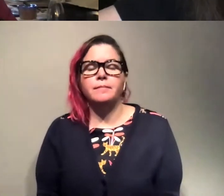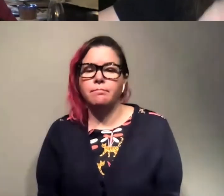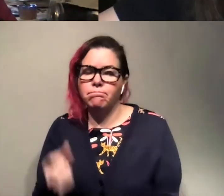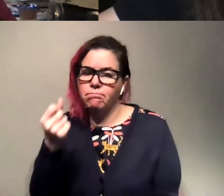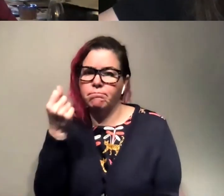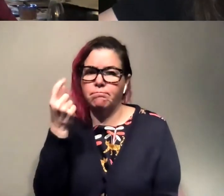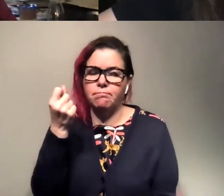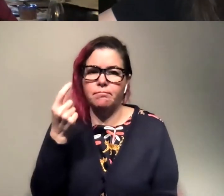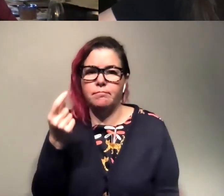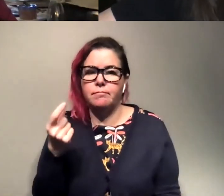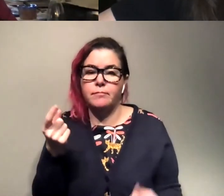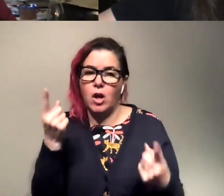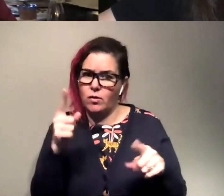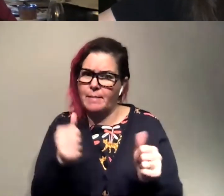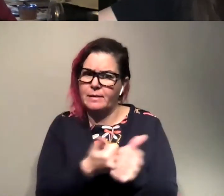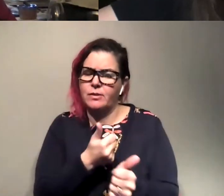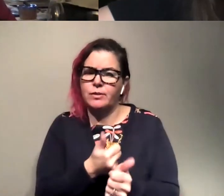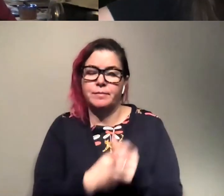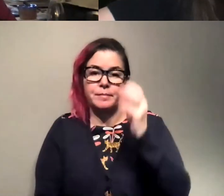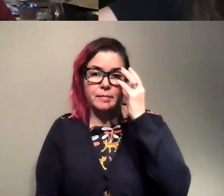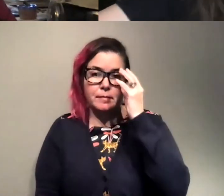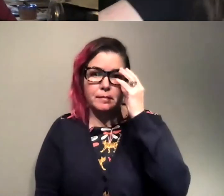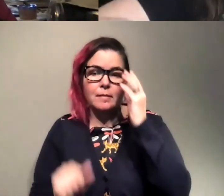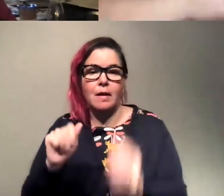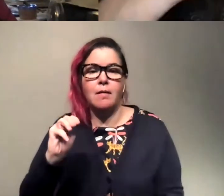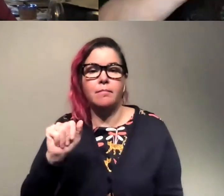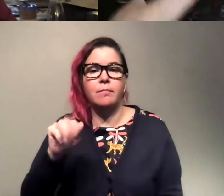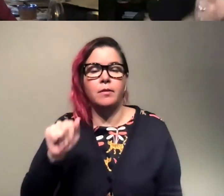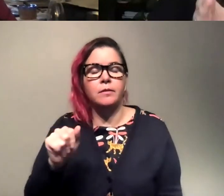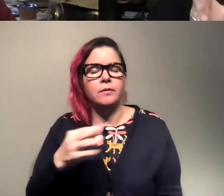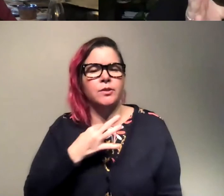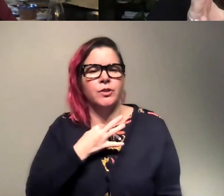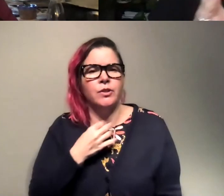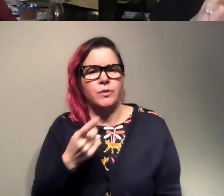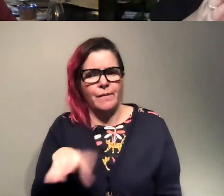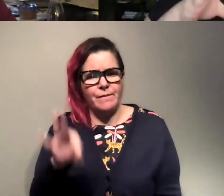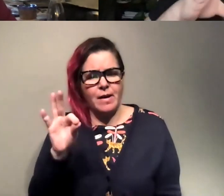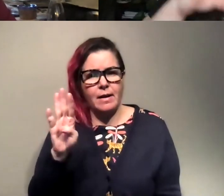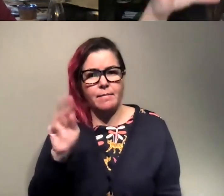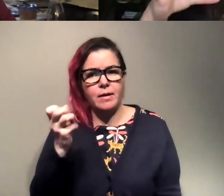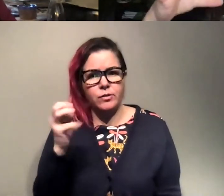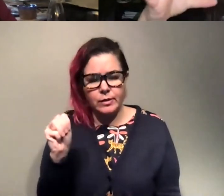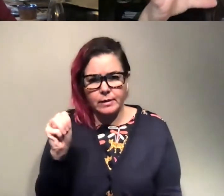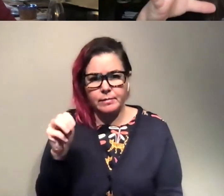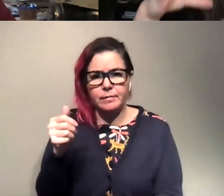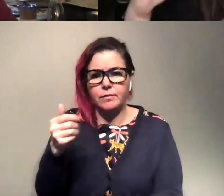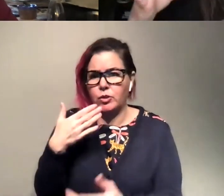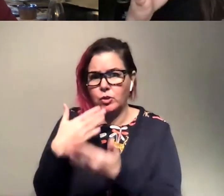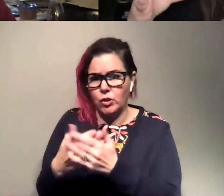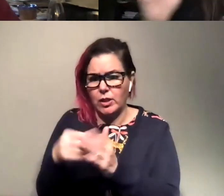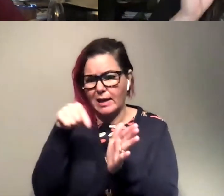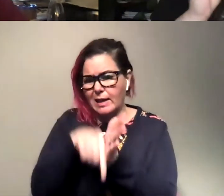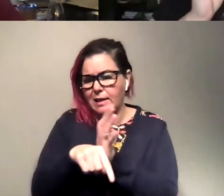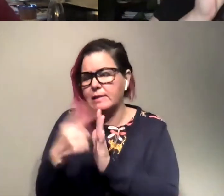be super dangerous. Amara wants to know, so you find a bacterium that is really good at killing something